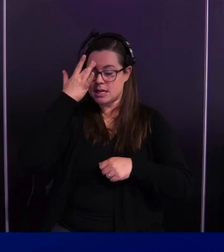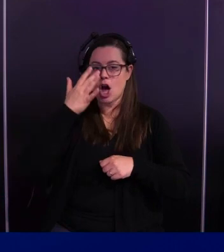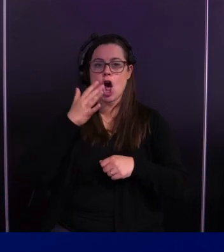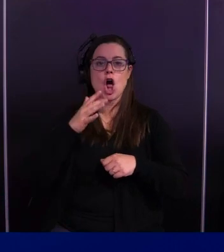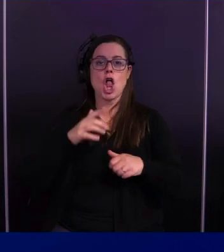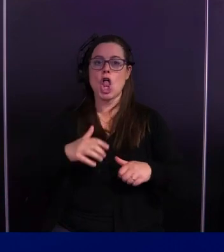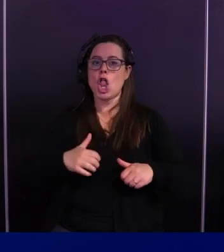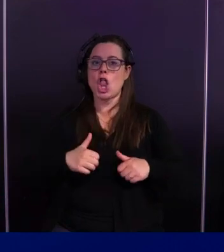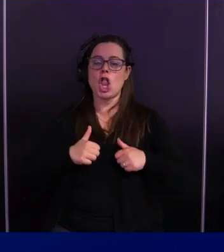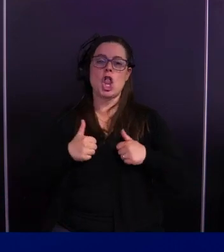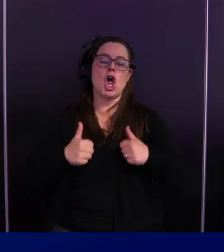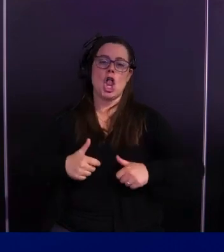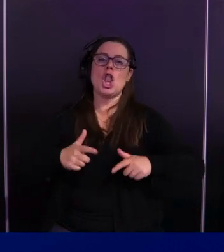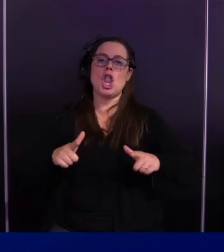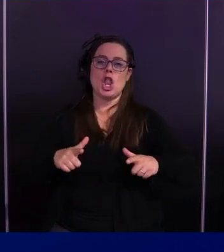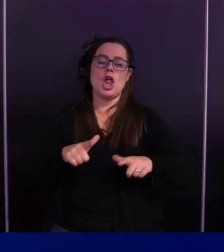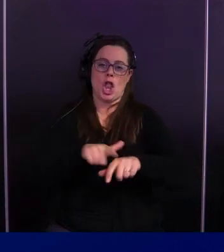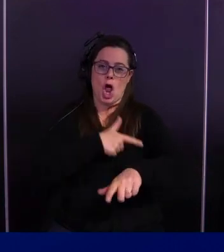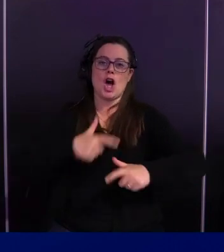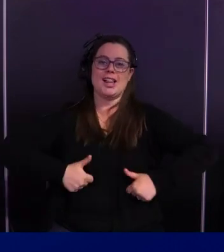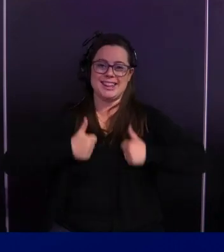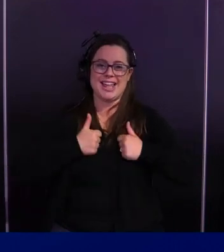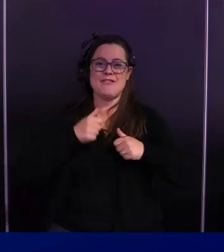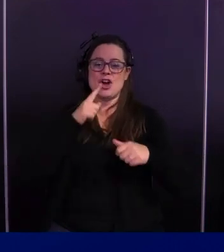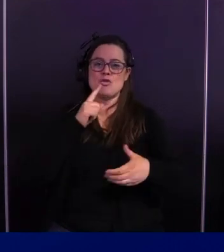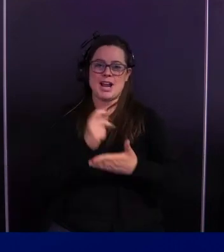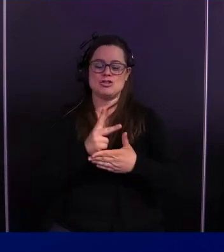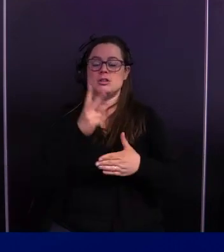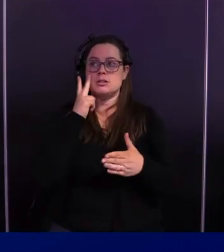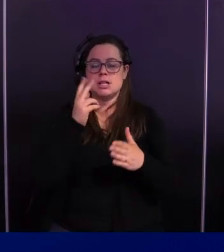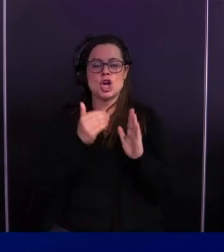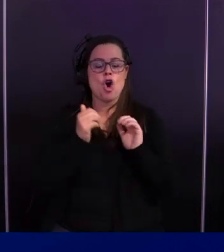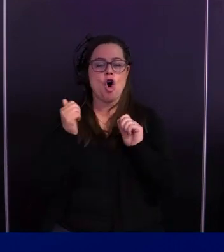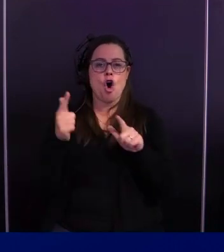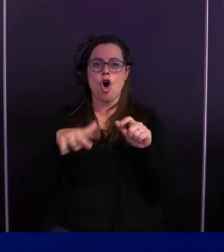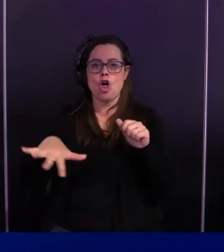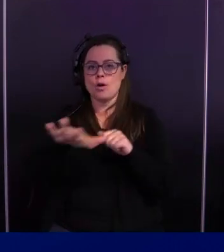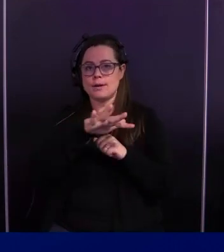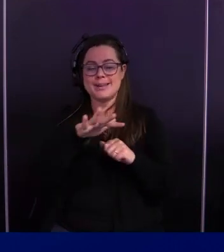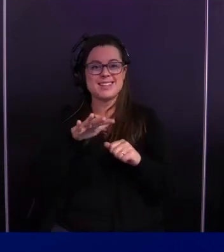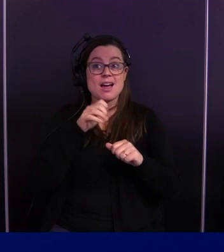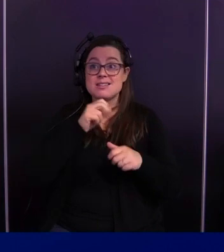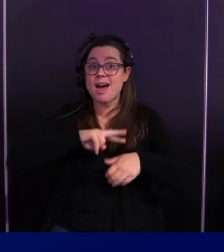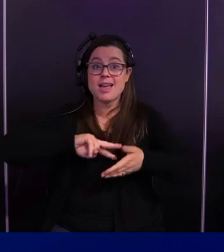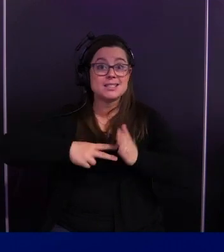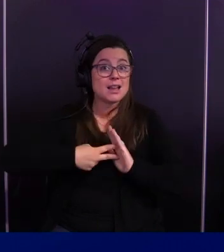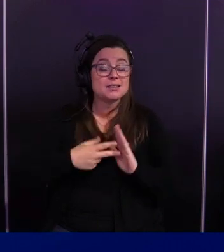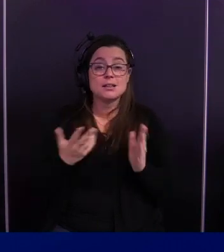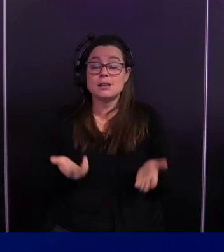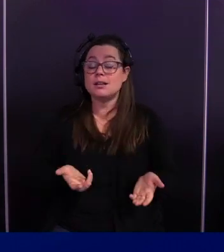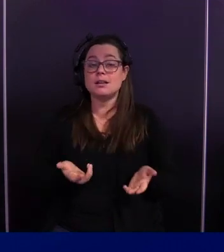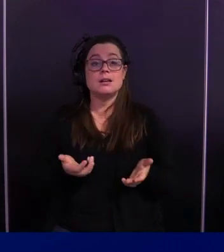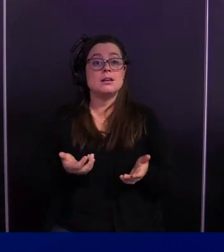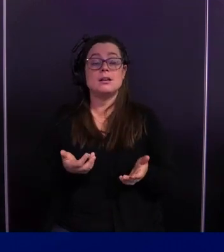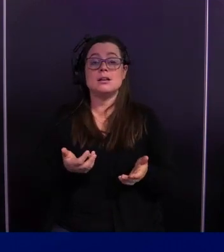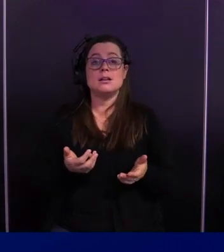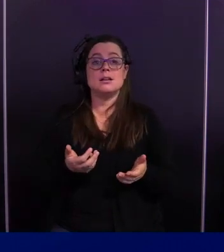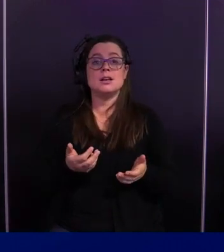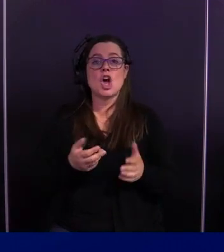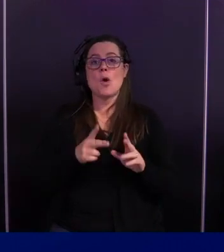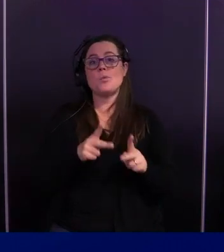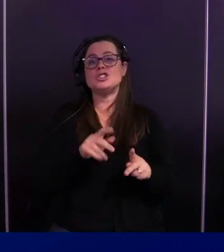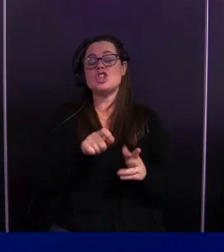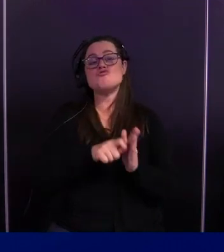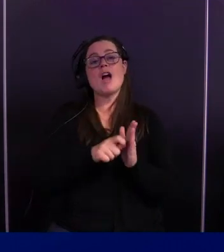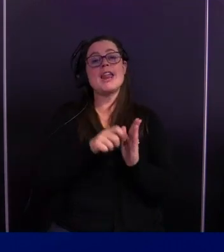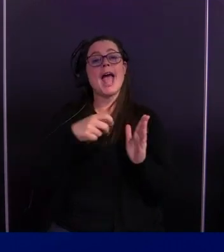long-lived credentials. We see it a lot, and it's not intended. No. You know, someone's writing an app and